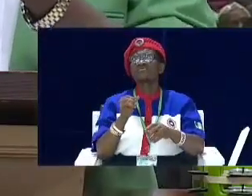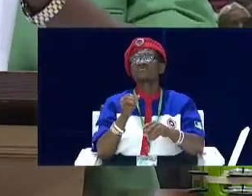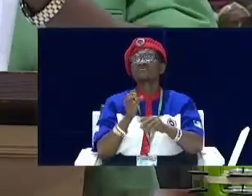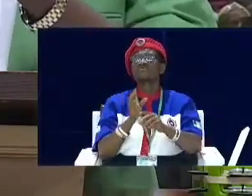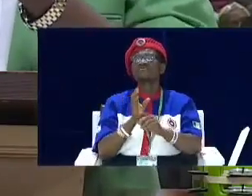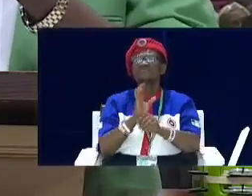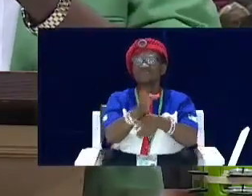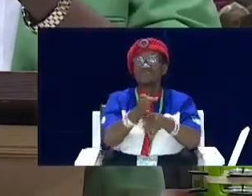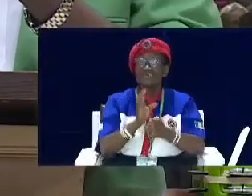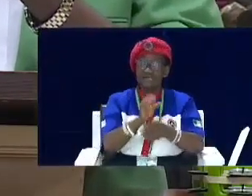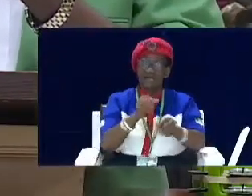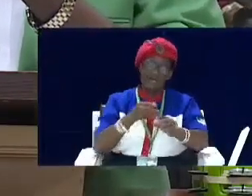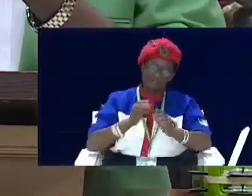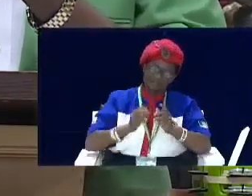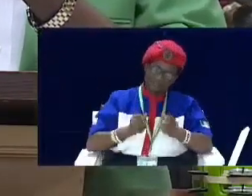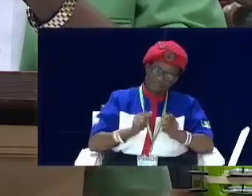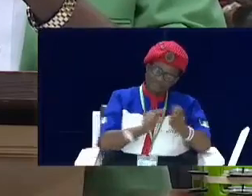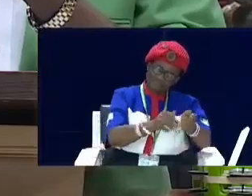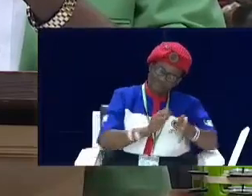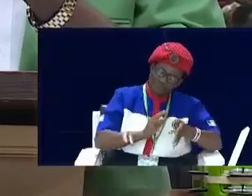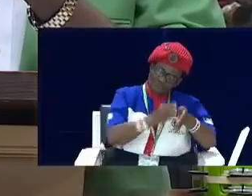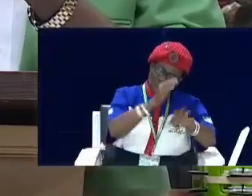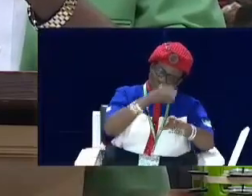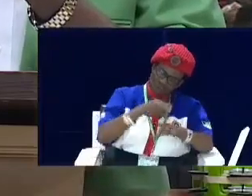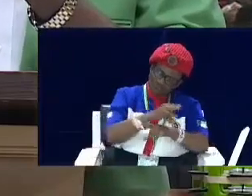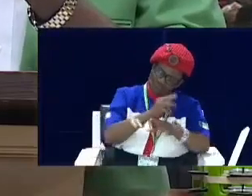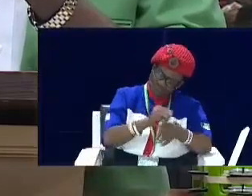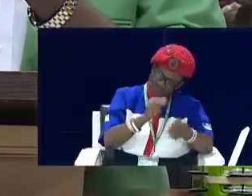cried to God. Because I